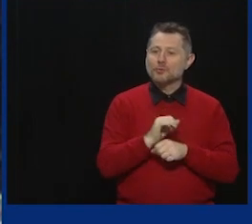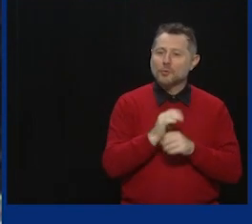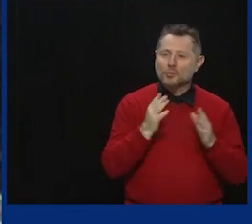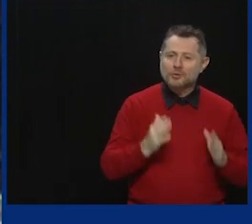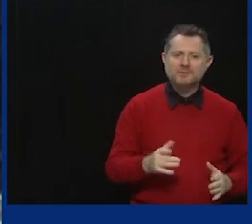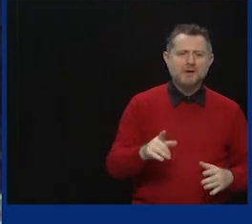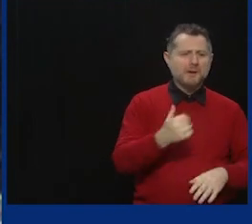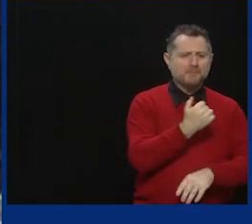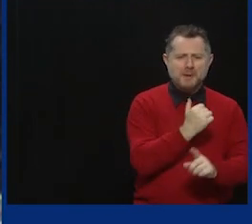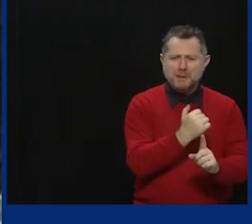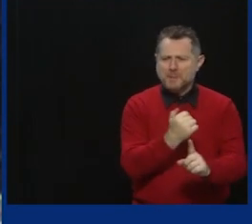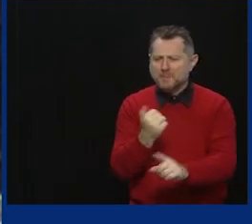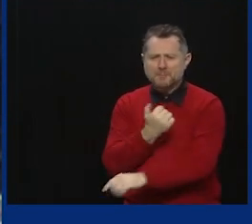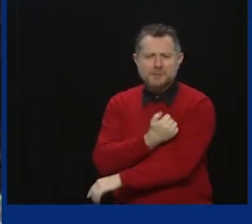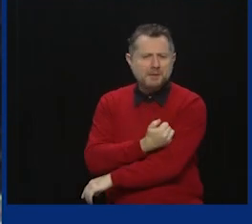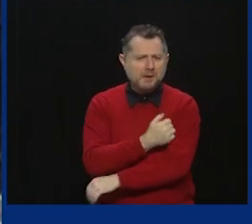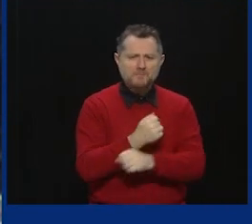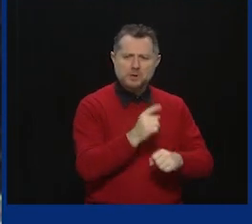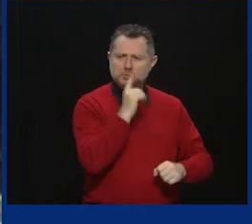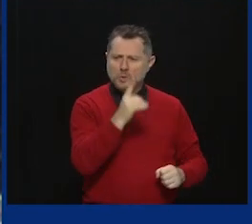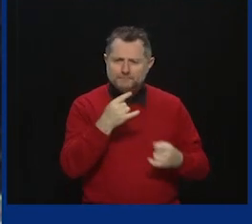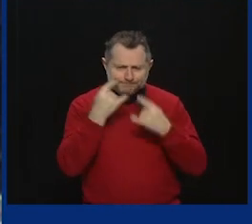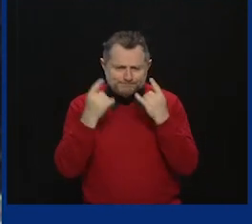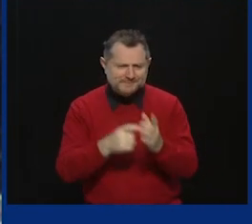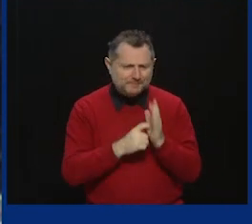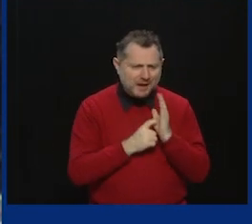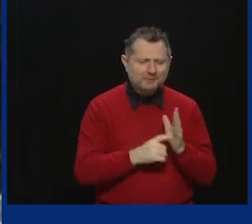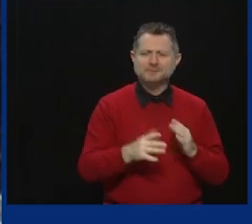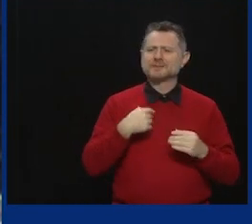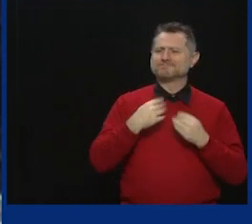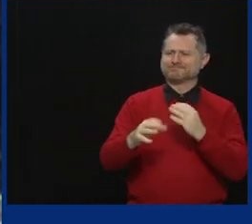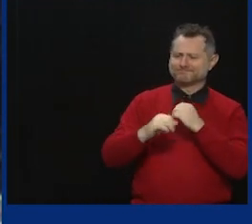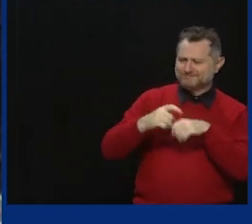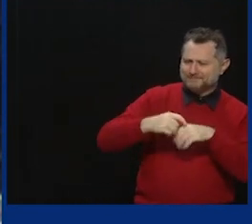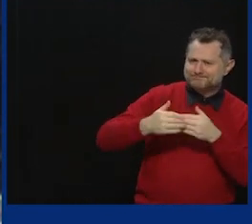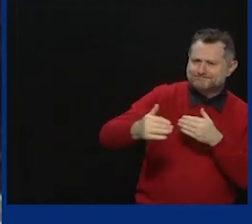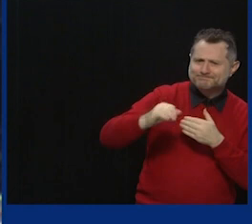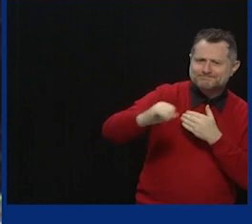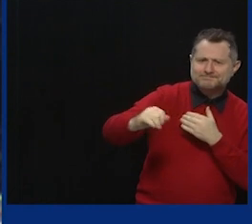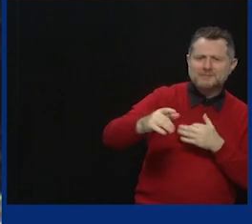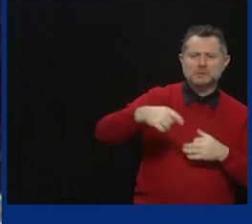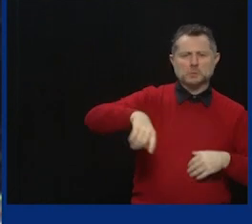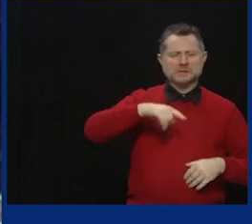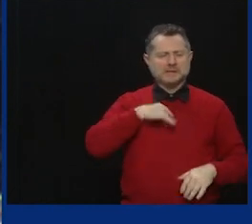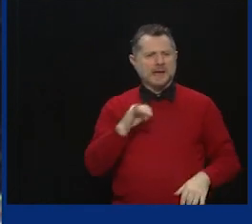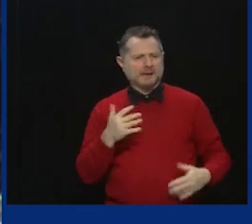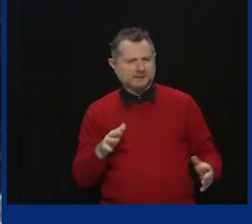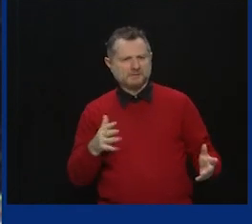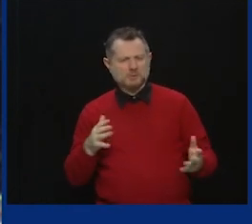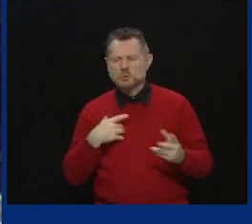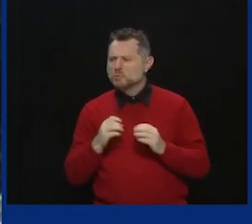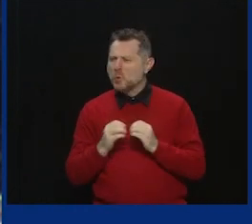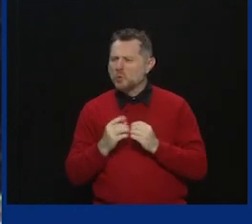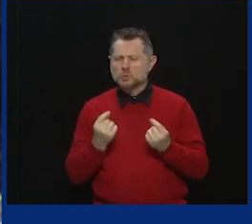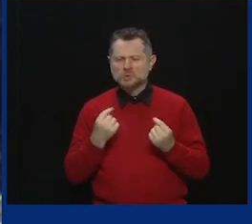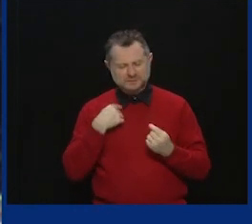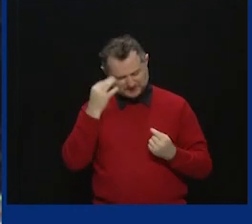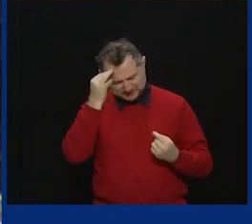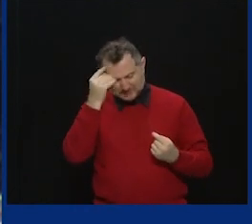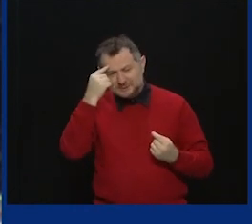vaccinated and that we had the mask mandates extended. And we were saying to ourselves, what more can we do? And, you